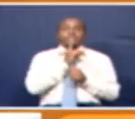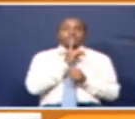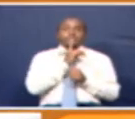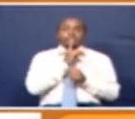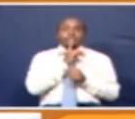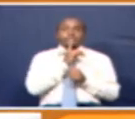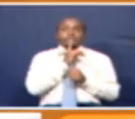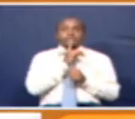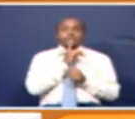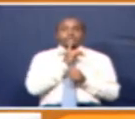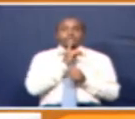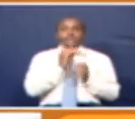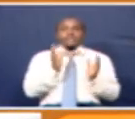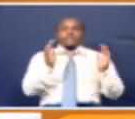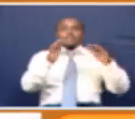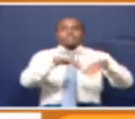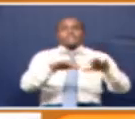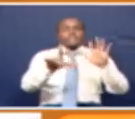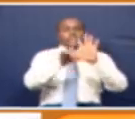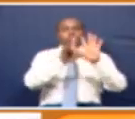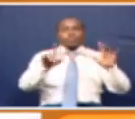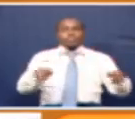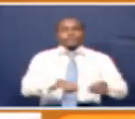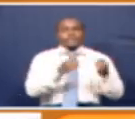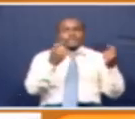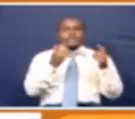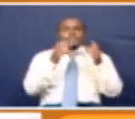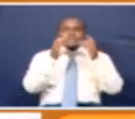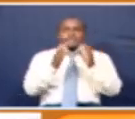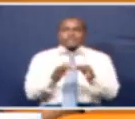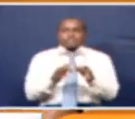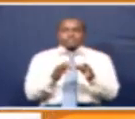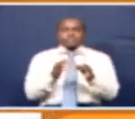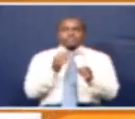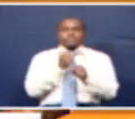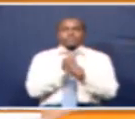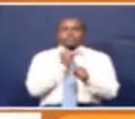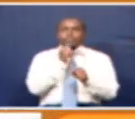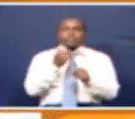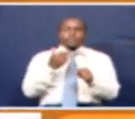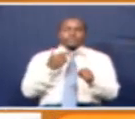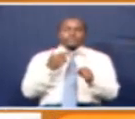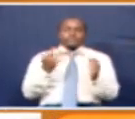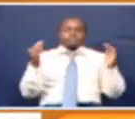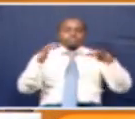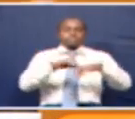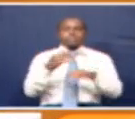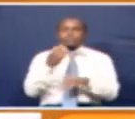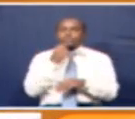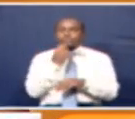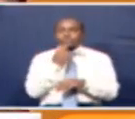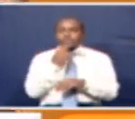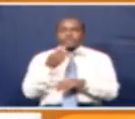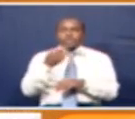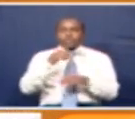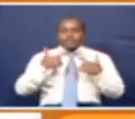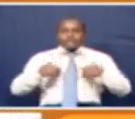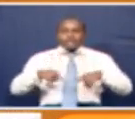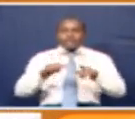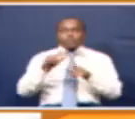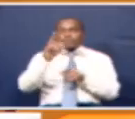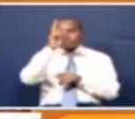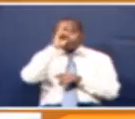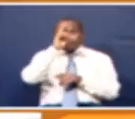that the meeting is illegal. If we do not hold that rally on Tuesday, we are allowing the police